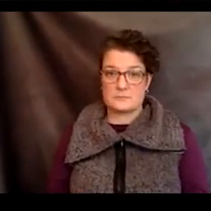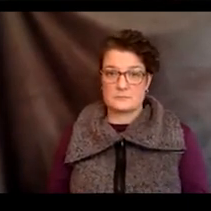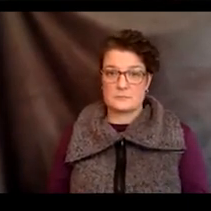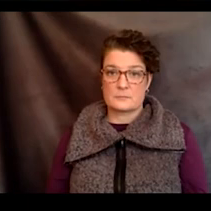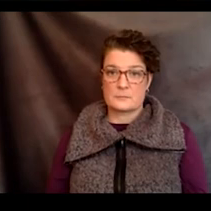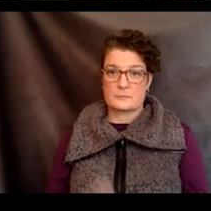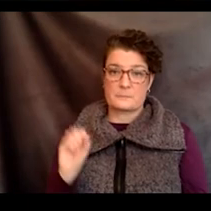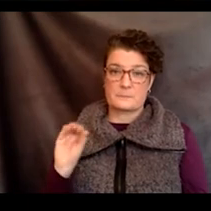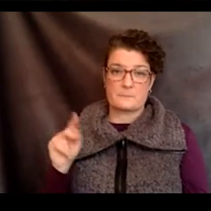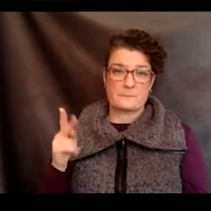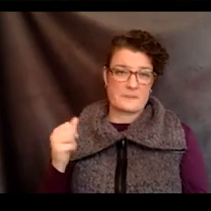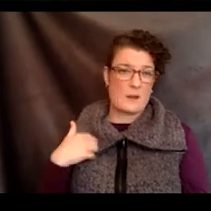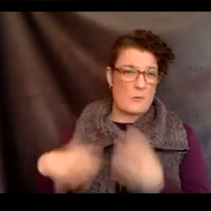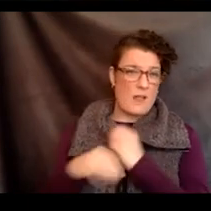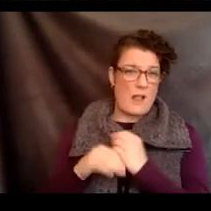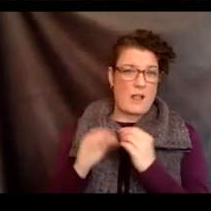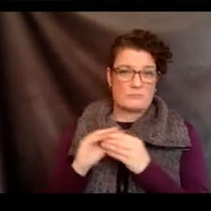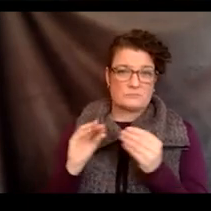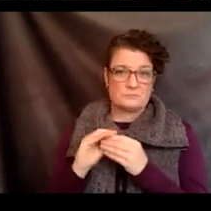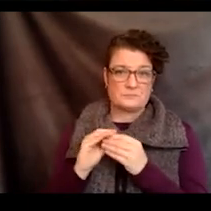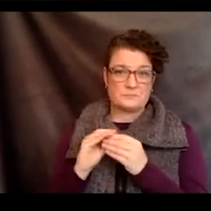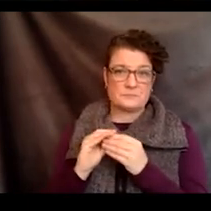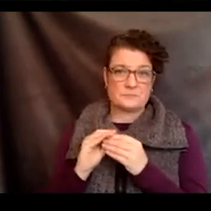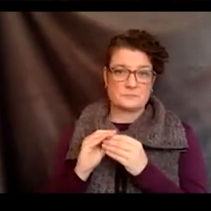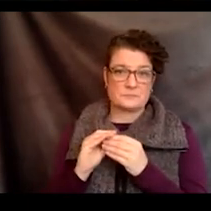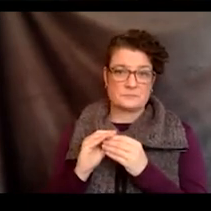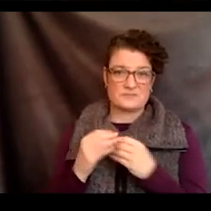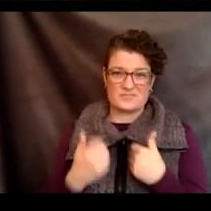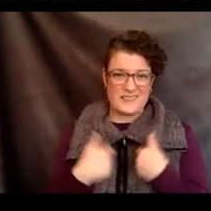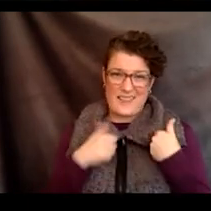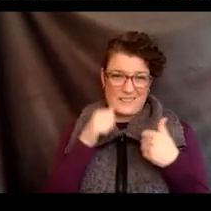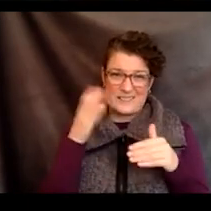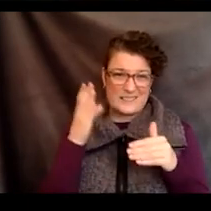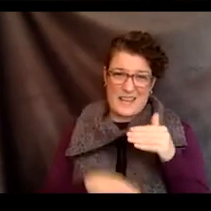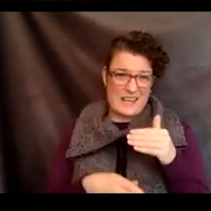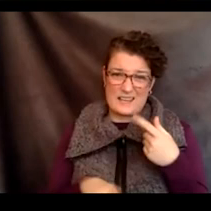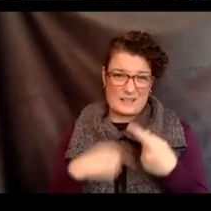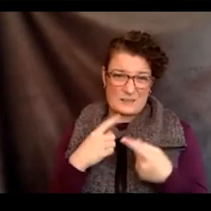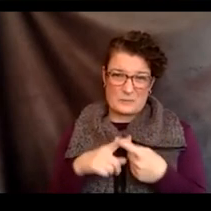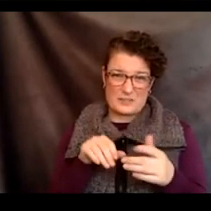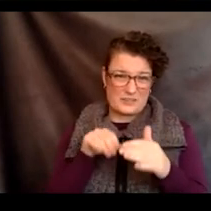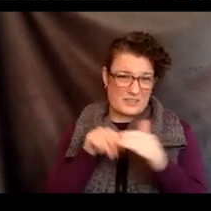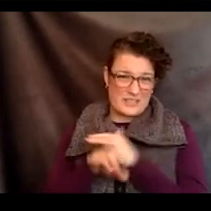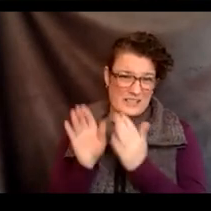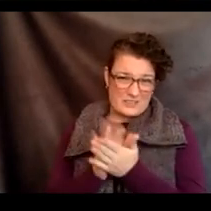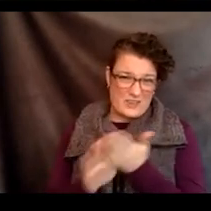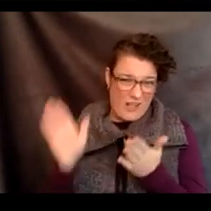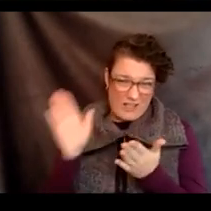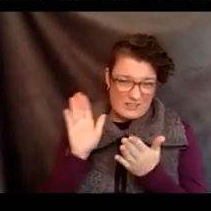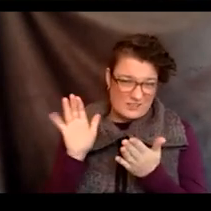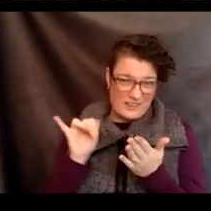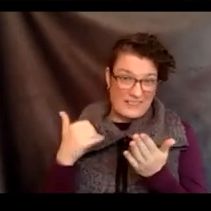I'd like to jump in and say that your life doesn't end when you get into a college. Like, there's